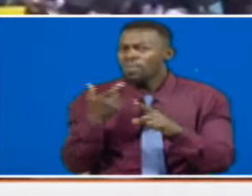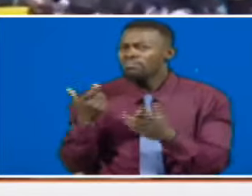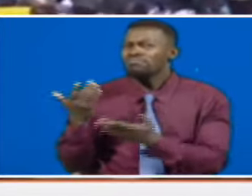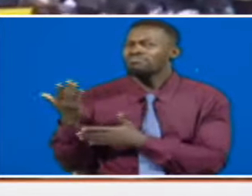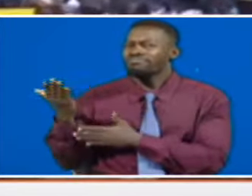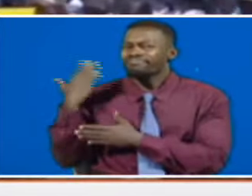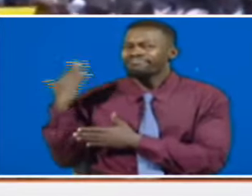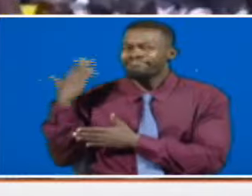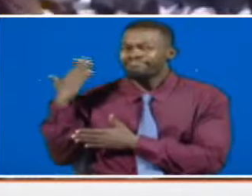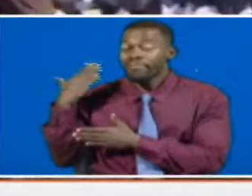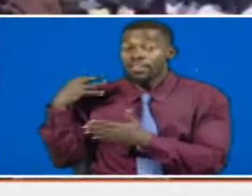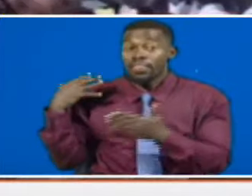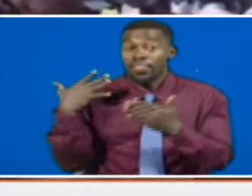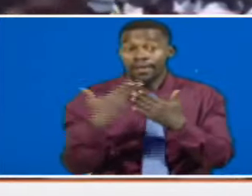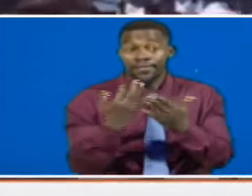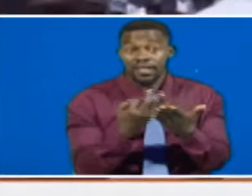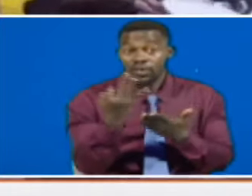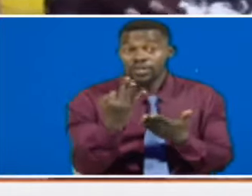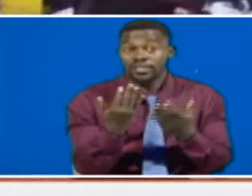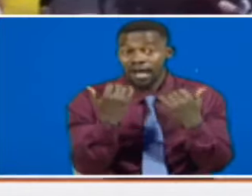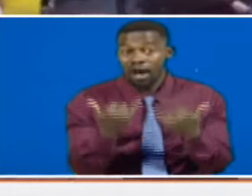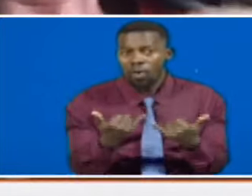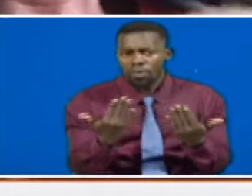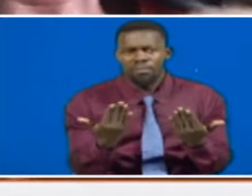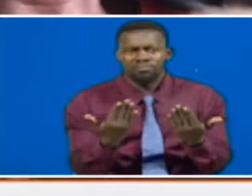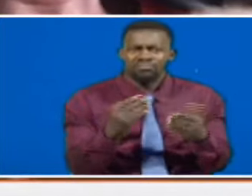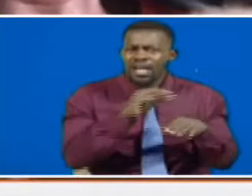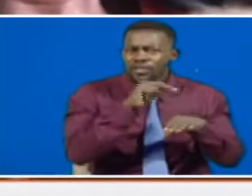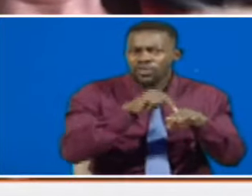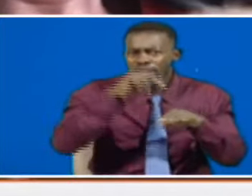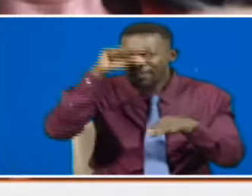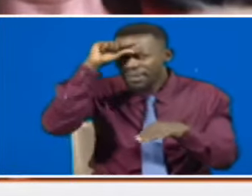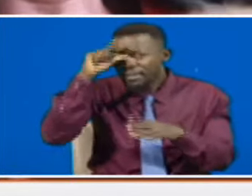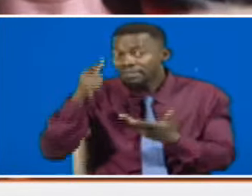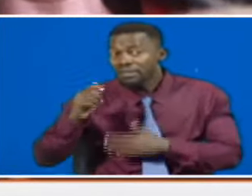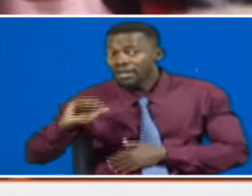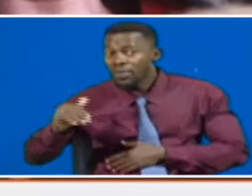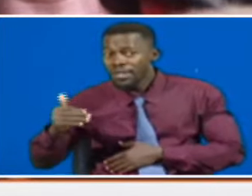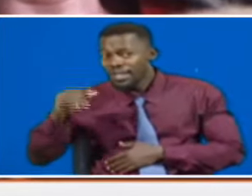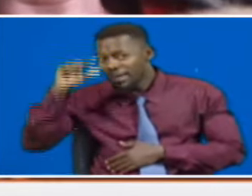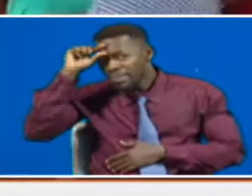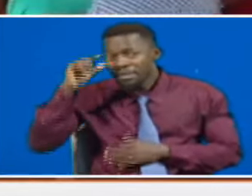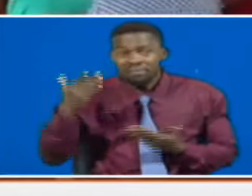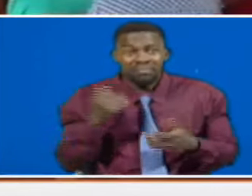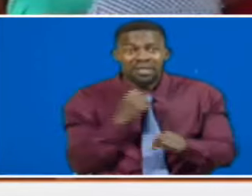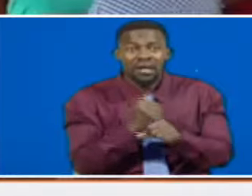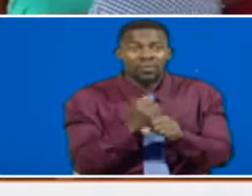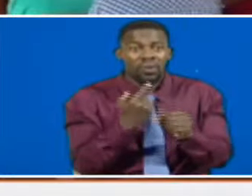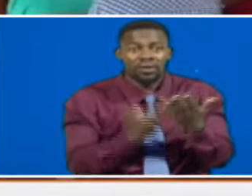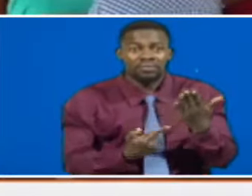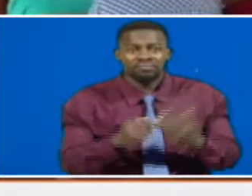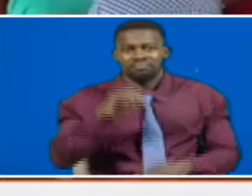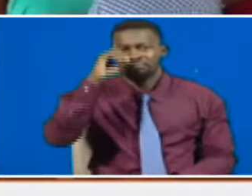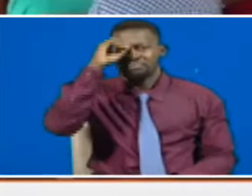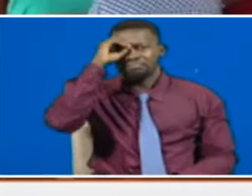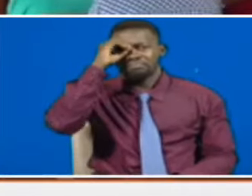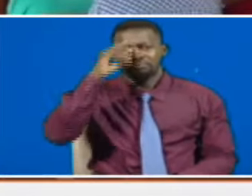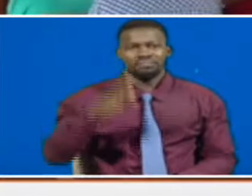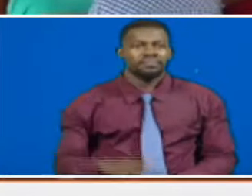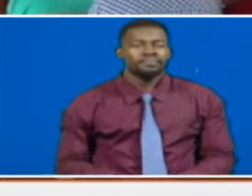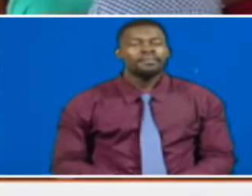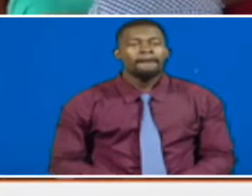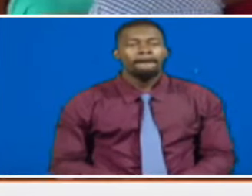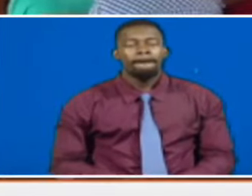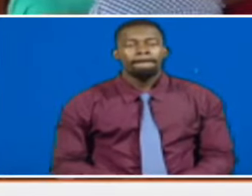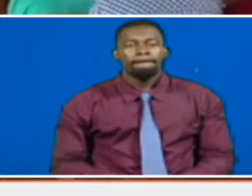the hardline position taken by the national and county governments towards the strike. Elvis Kosgei, KT